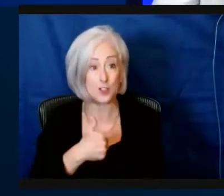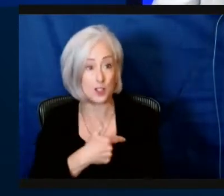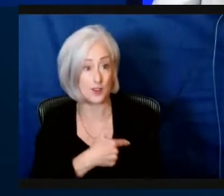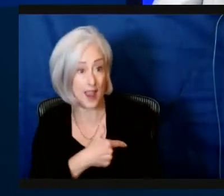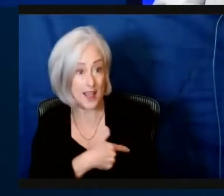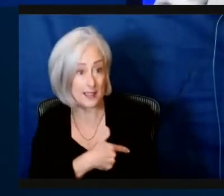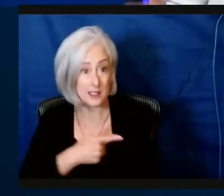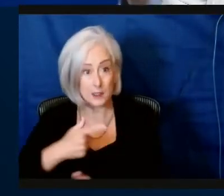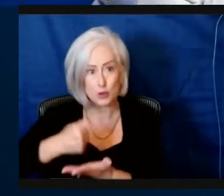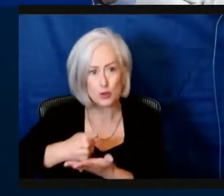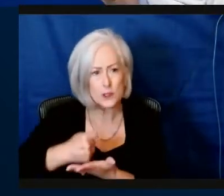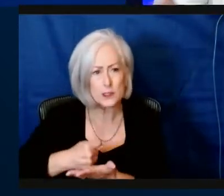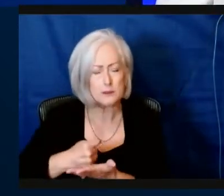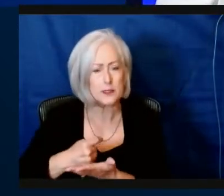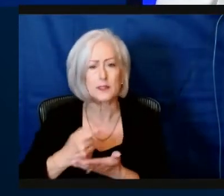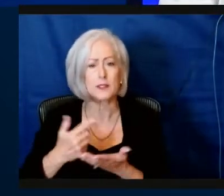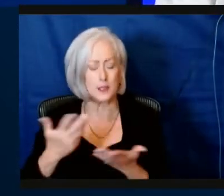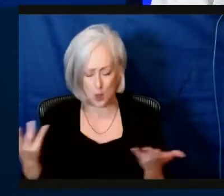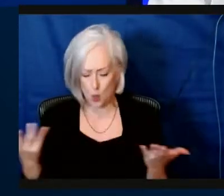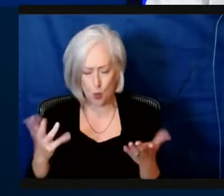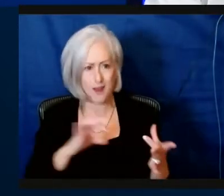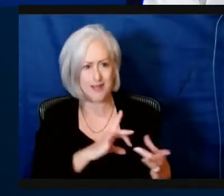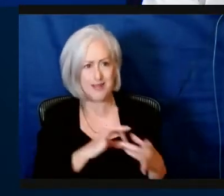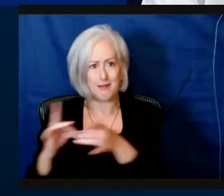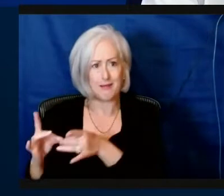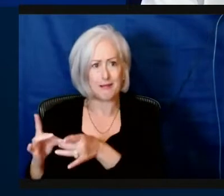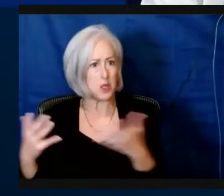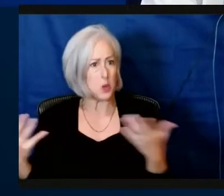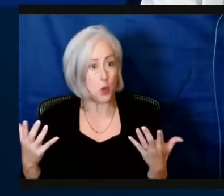Moffitt Cancer Center? It's a great cancer program there.